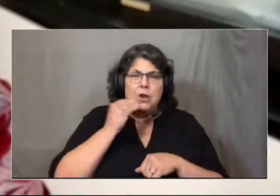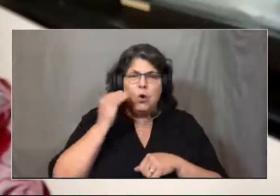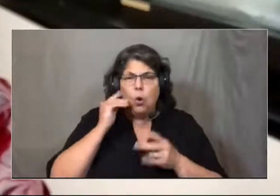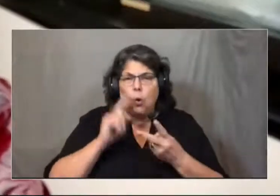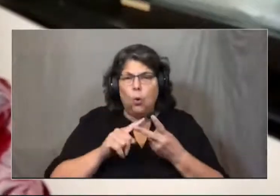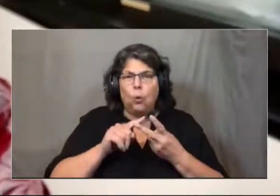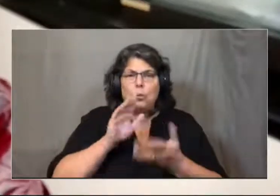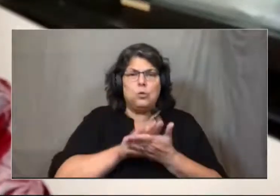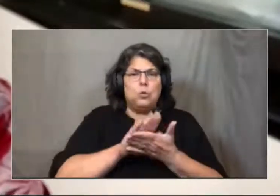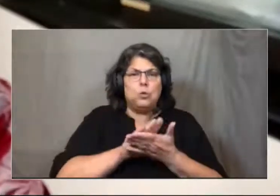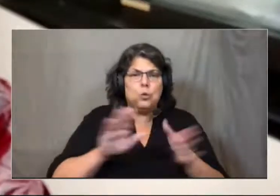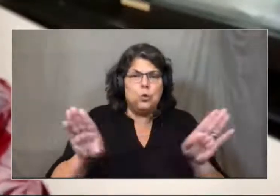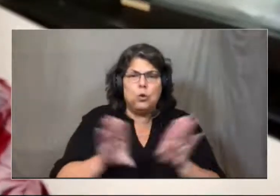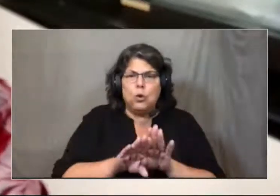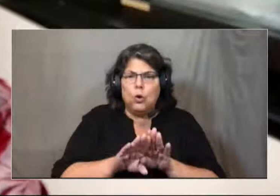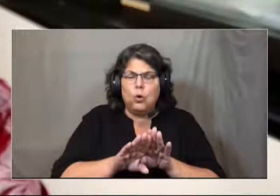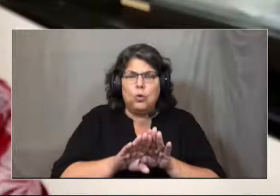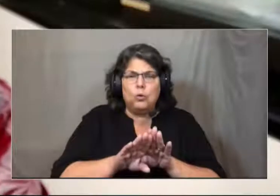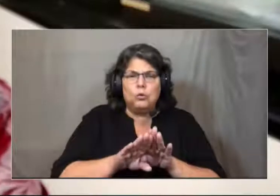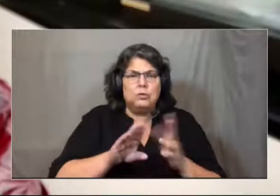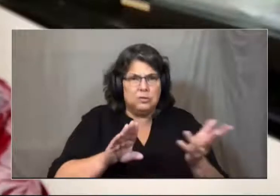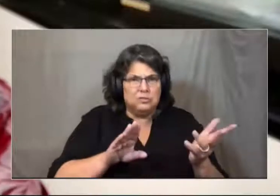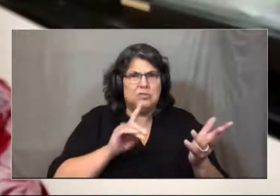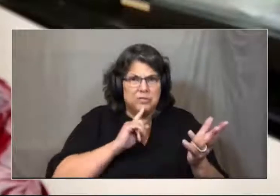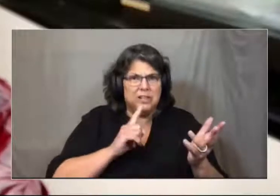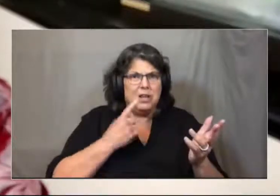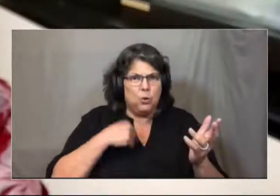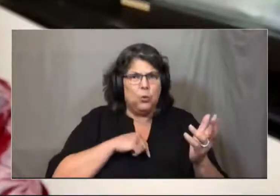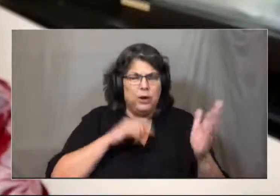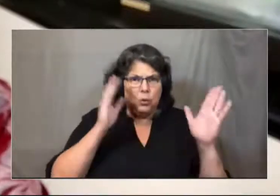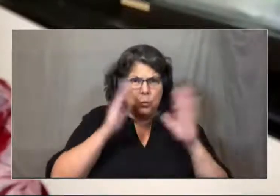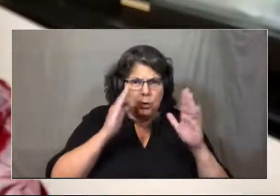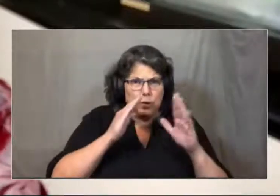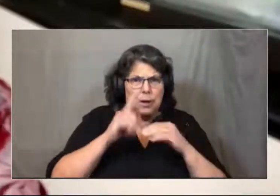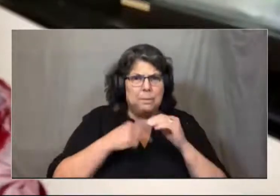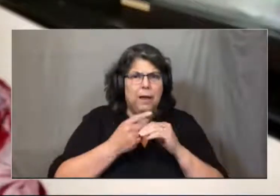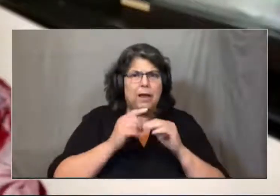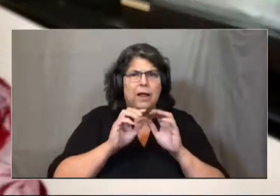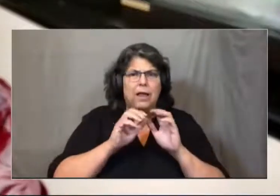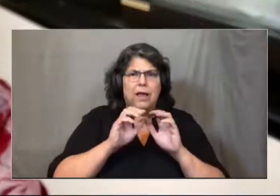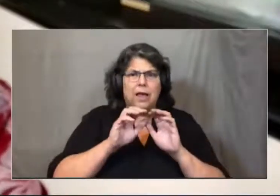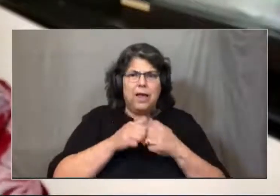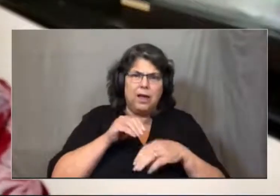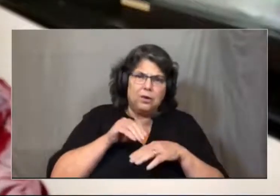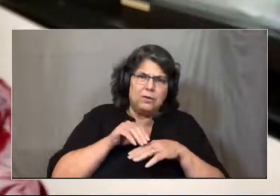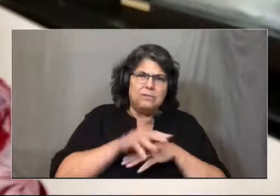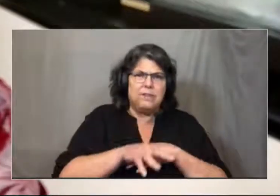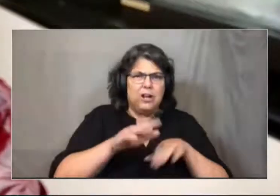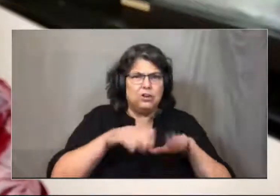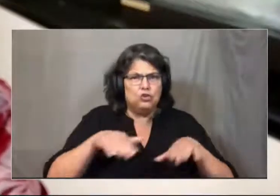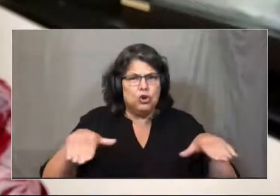closed, we very seriously worry about what that does for children at